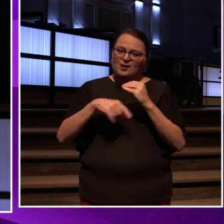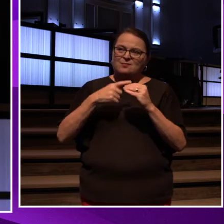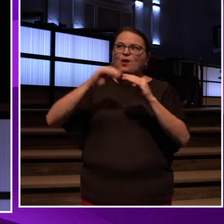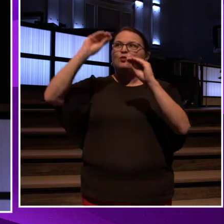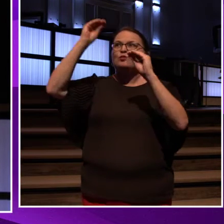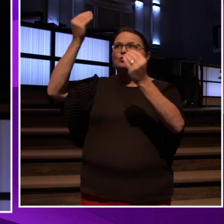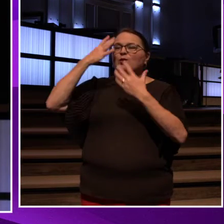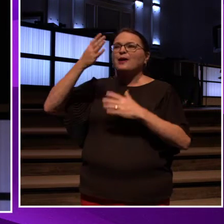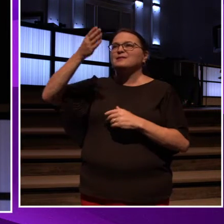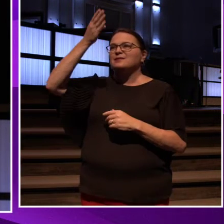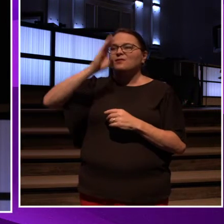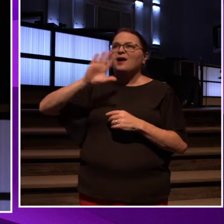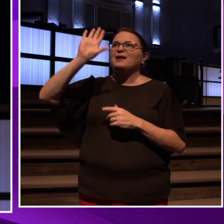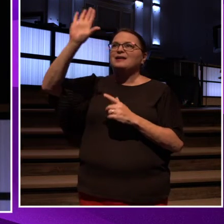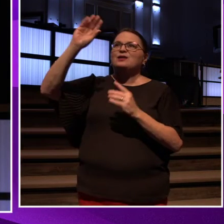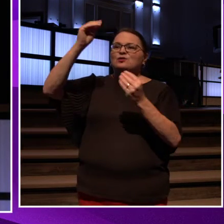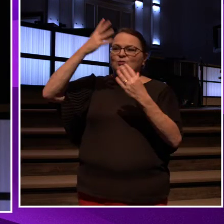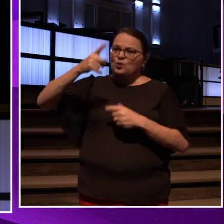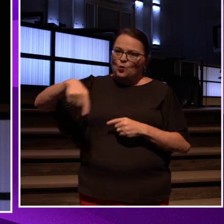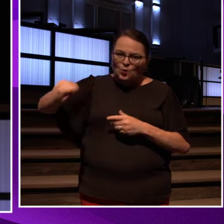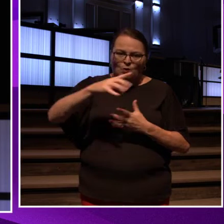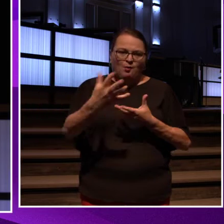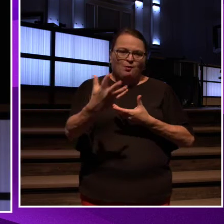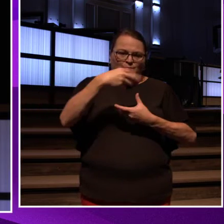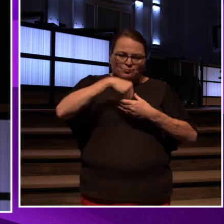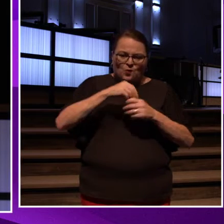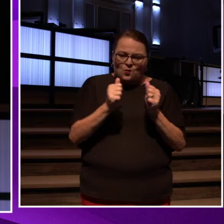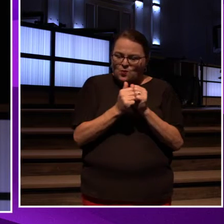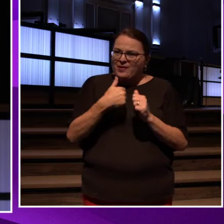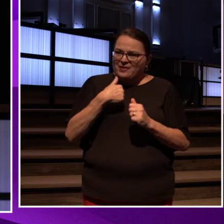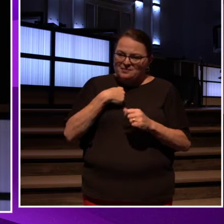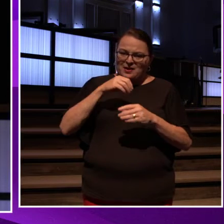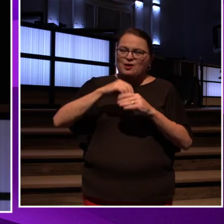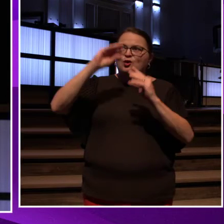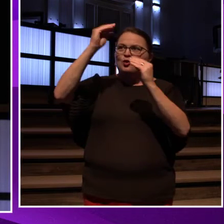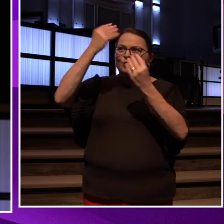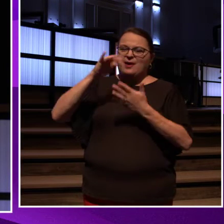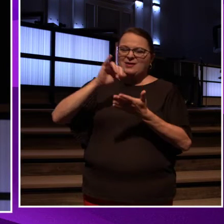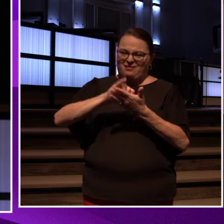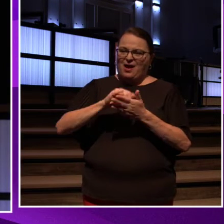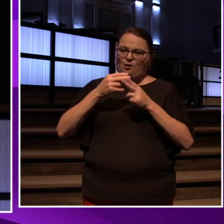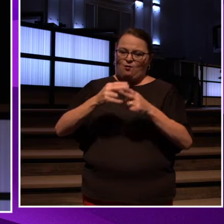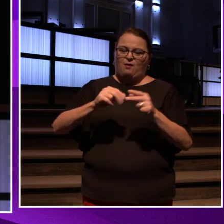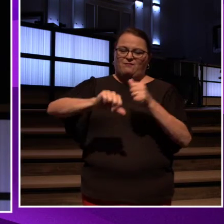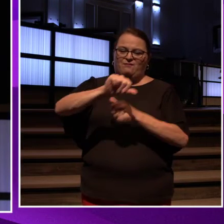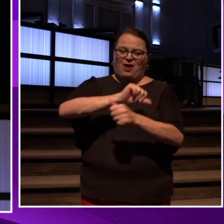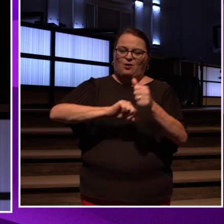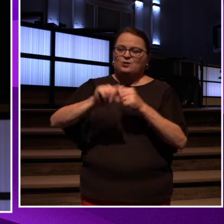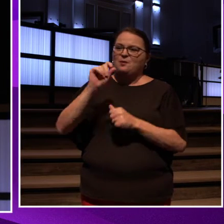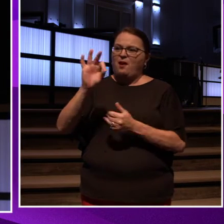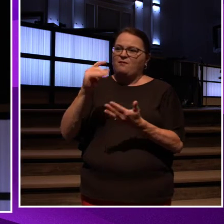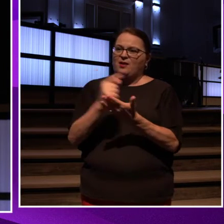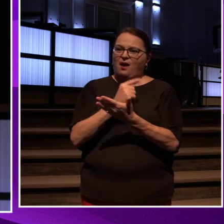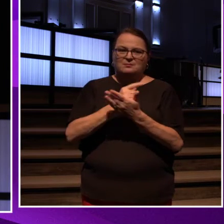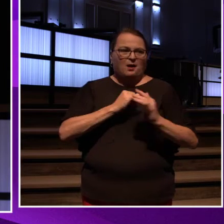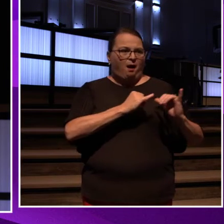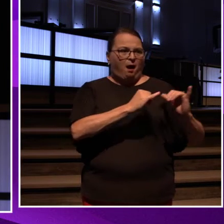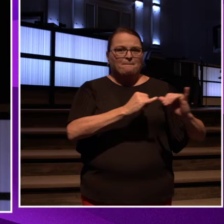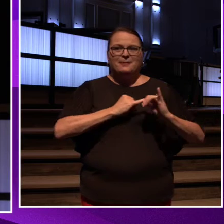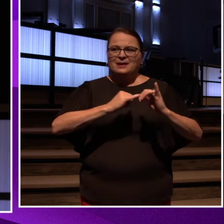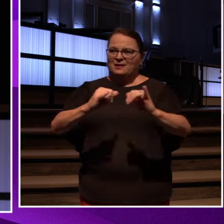God's grace, and he said, you're partakers of me of the grace. This is the fellowship of the gospel. The common things that we share in common,